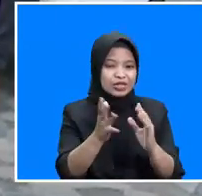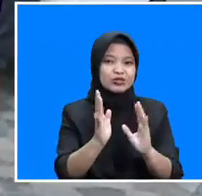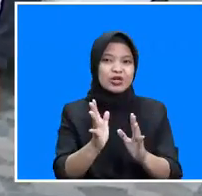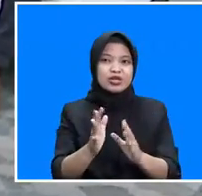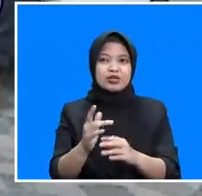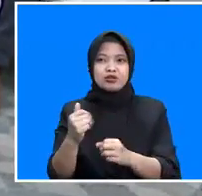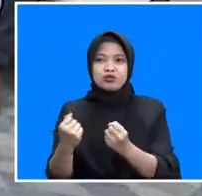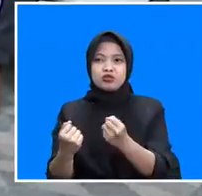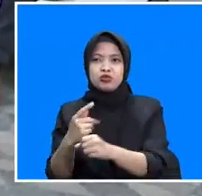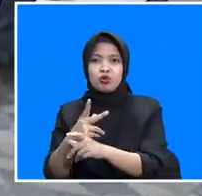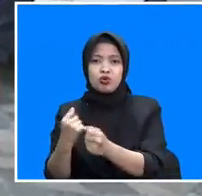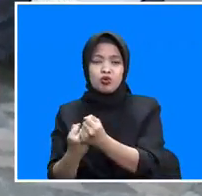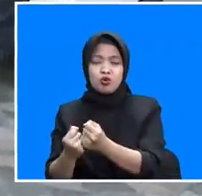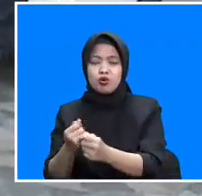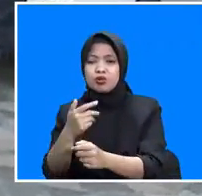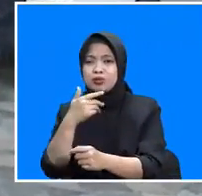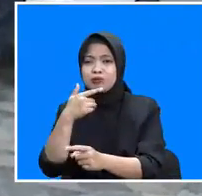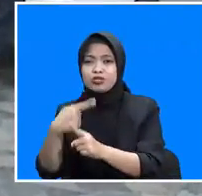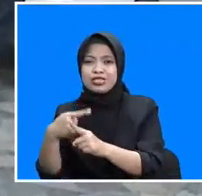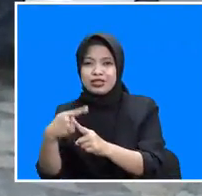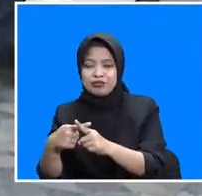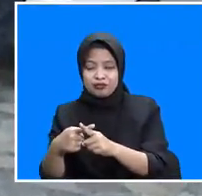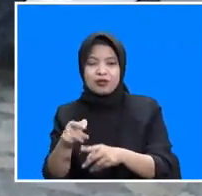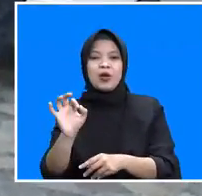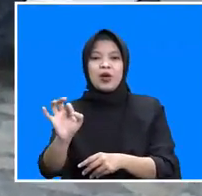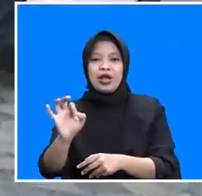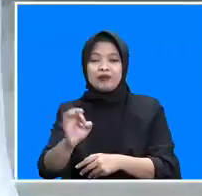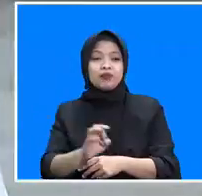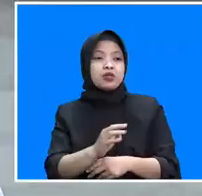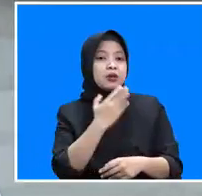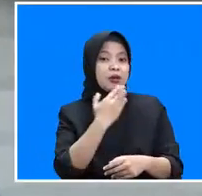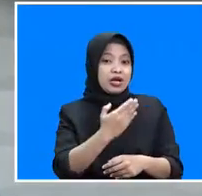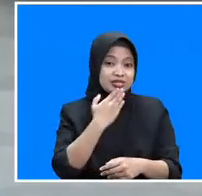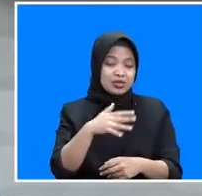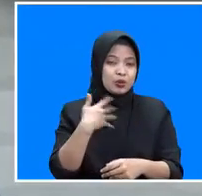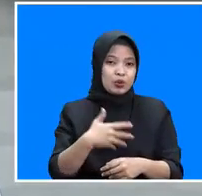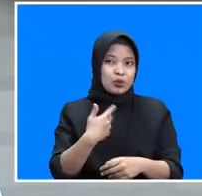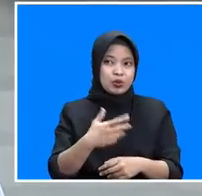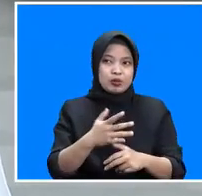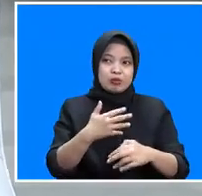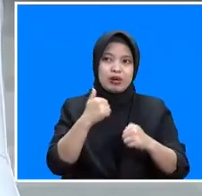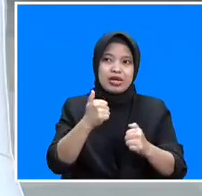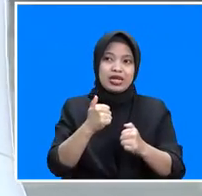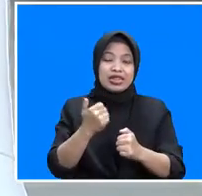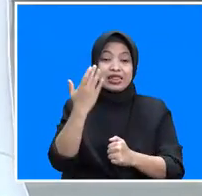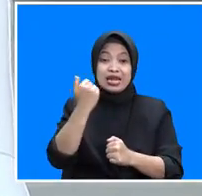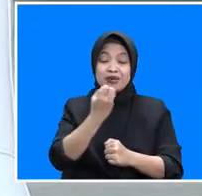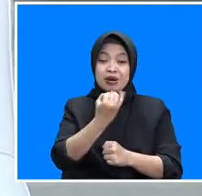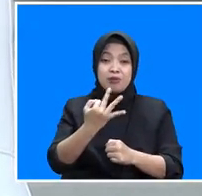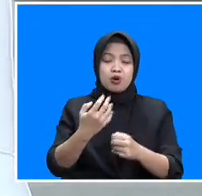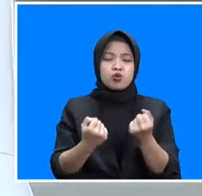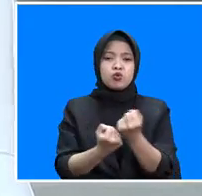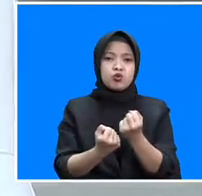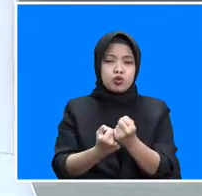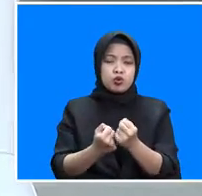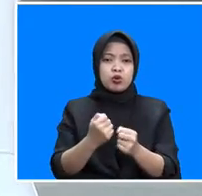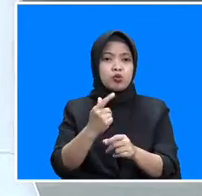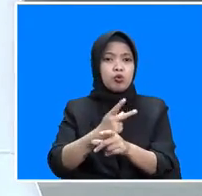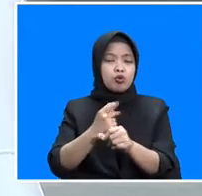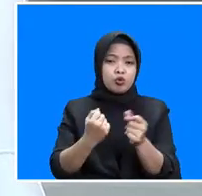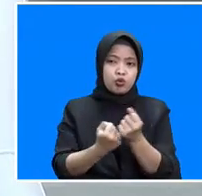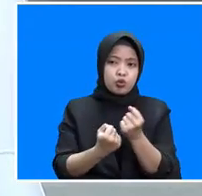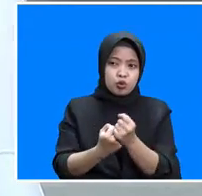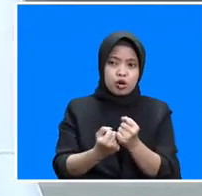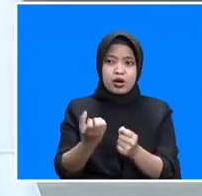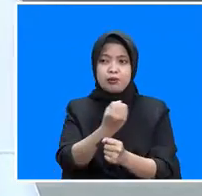Thank you so much, Ms. Catherine. This is very comprehensive, from supporting teachers with the health support in terms